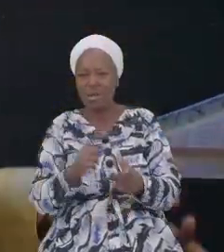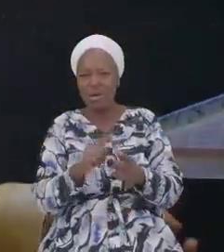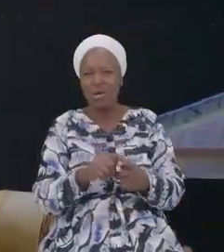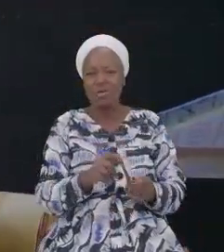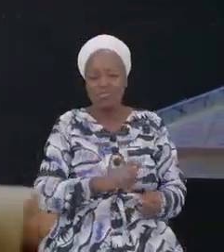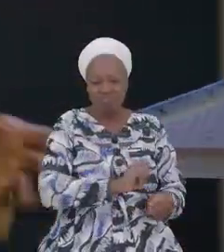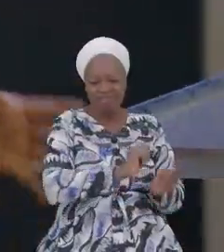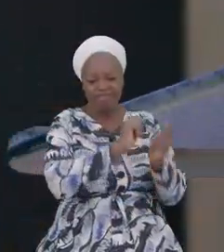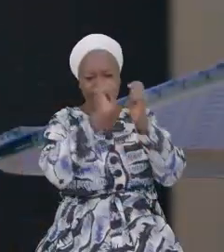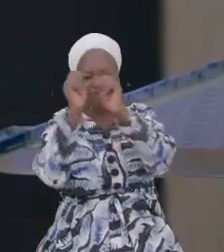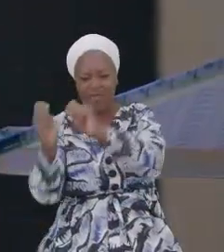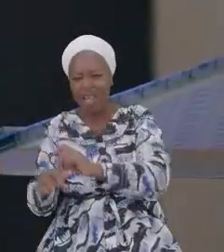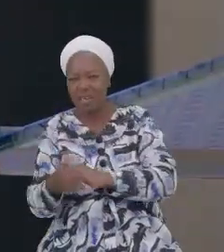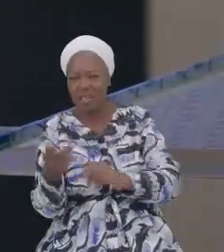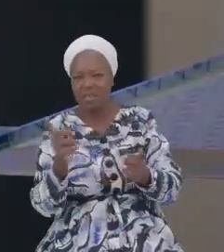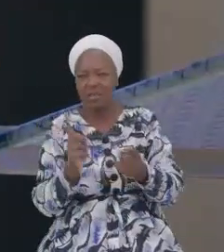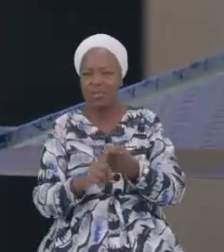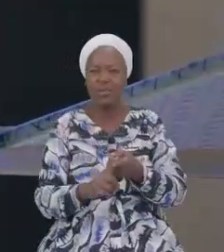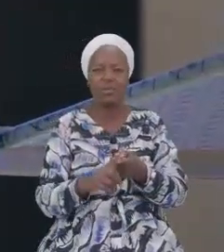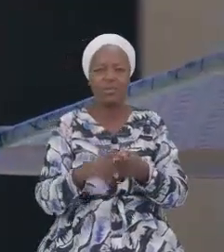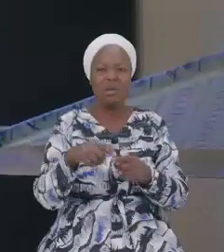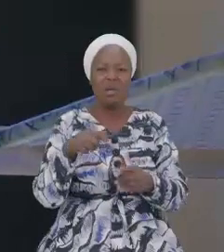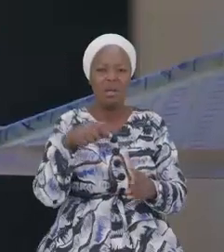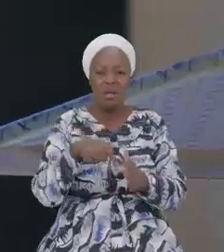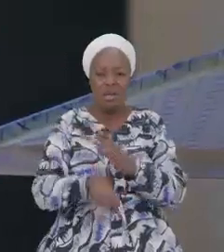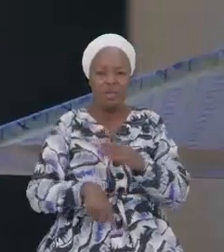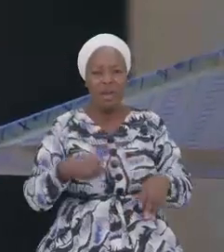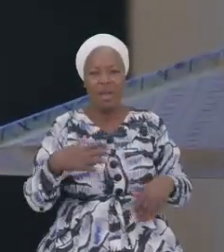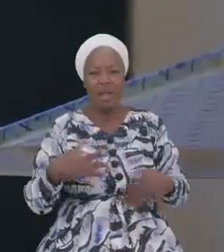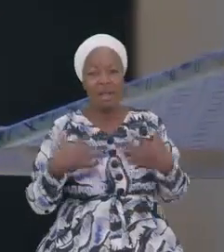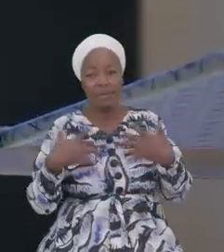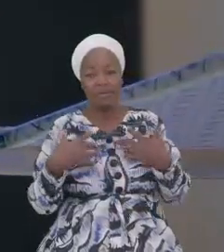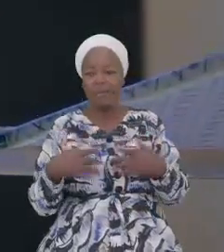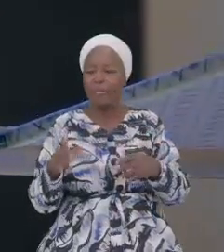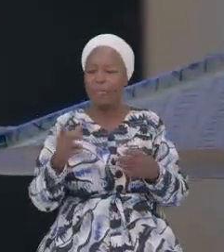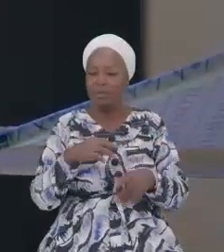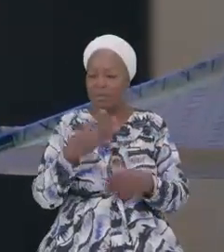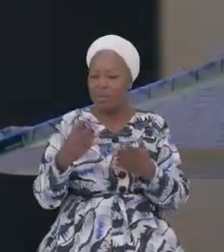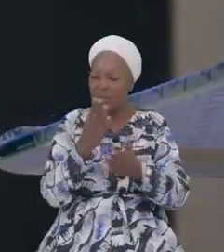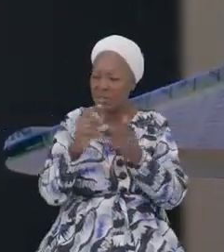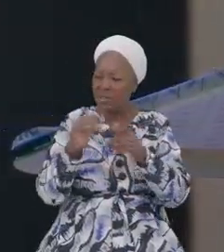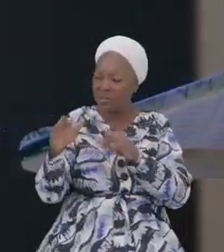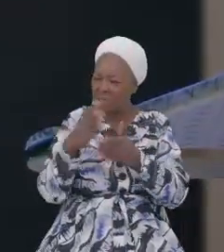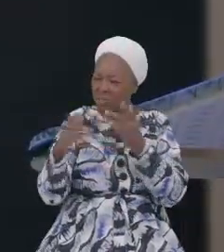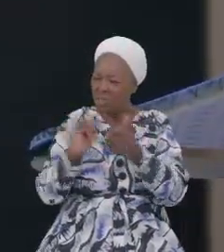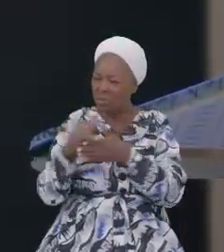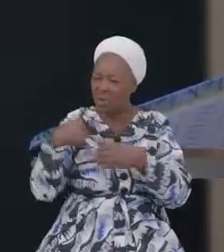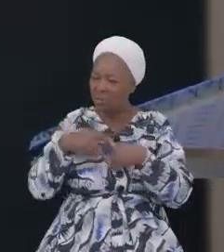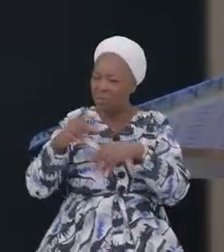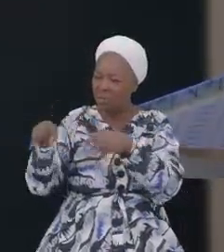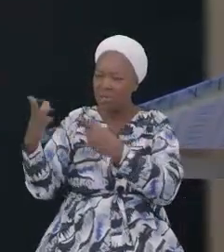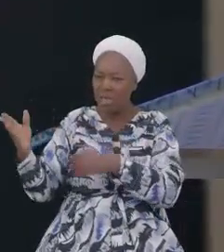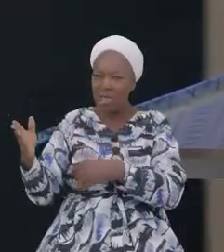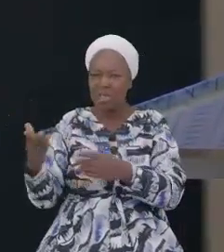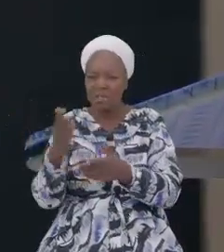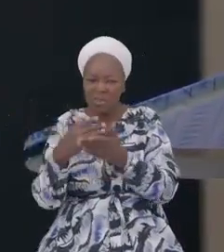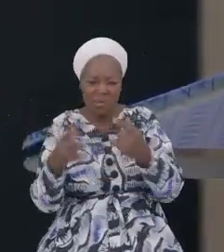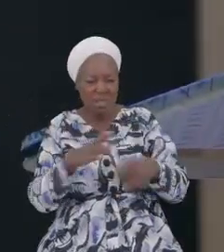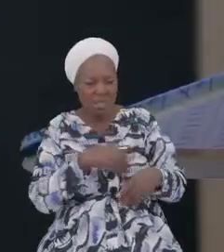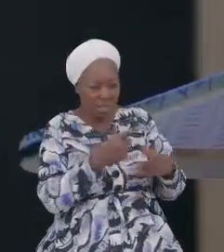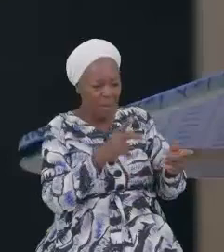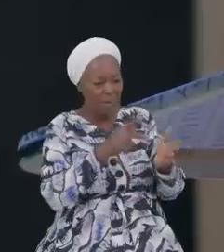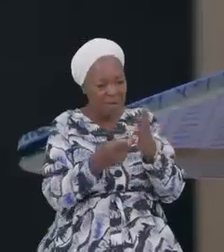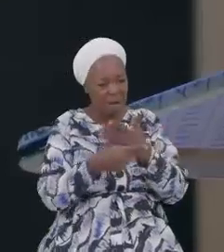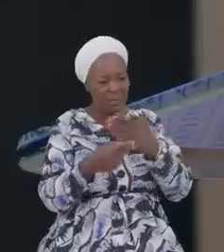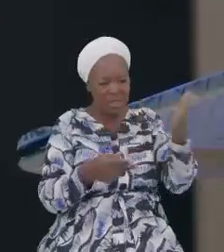transplant anything to deeper life. But maybe somebody is doing something and we have to go there. An event is happening. Maybe sometimes we